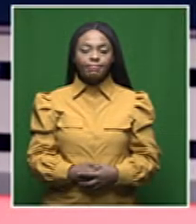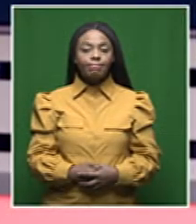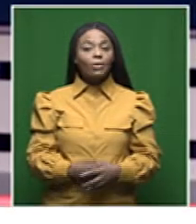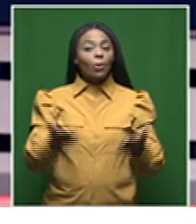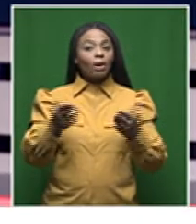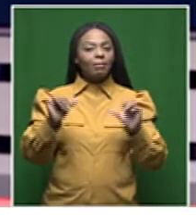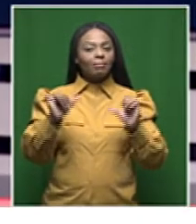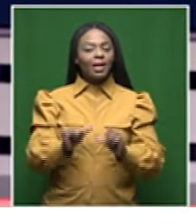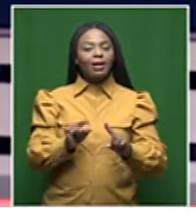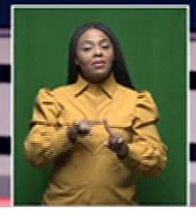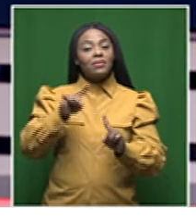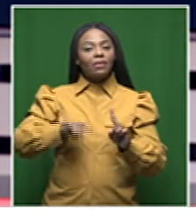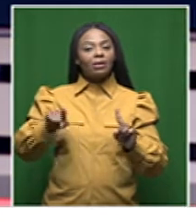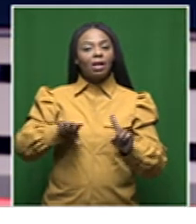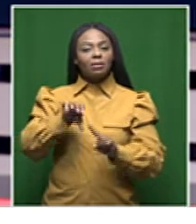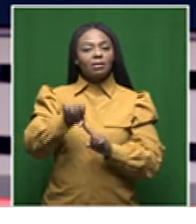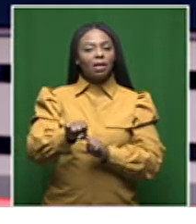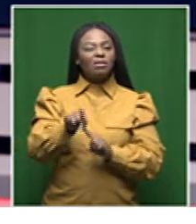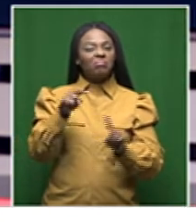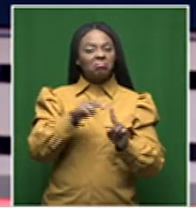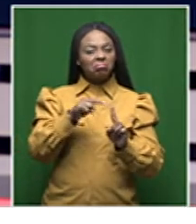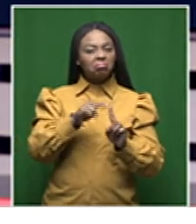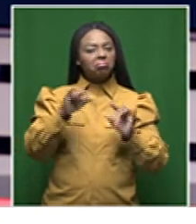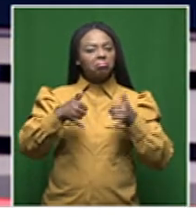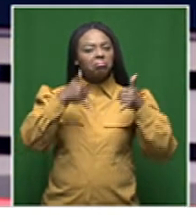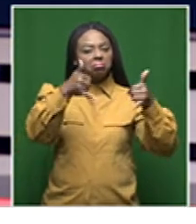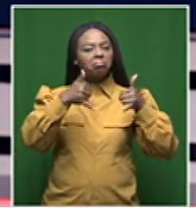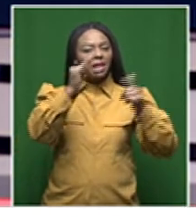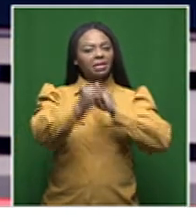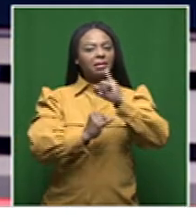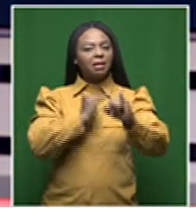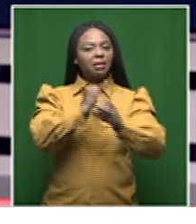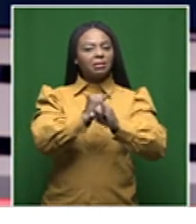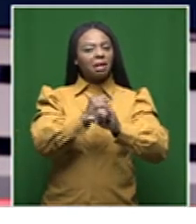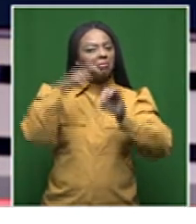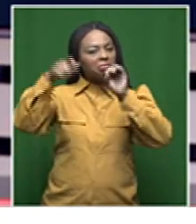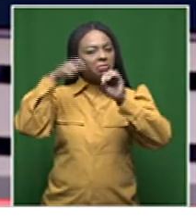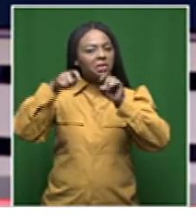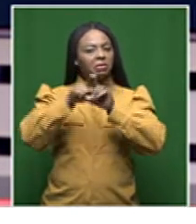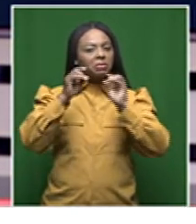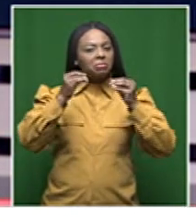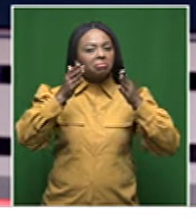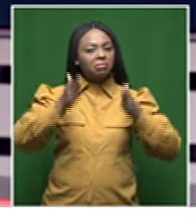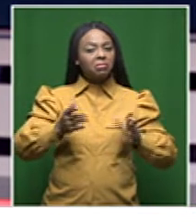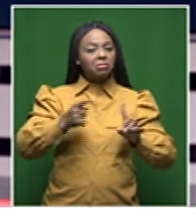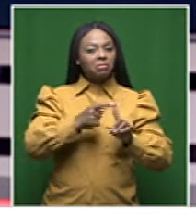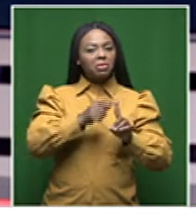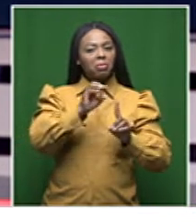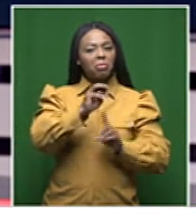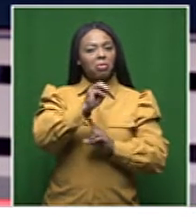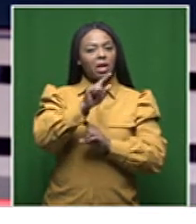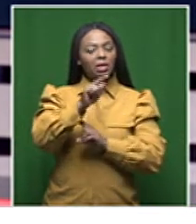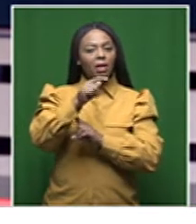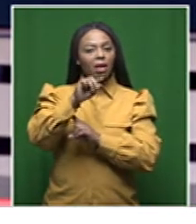Welcome back to Vital Signs. Multiple international award-winning filmmaker and entrepreneur Molatelo Bossman has spoken out about her